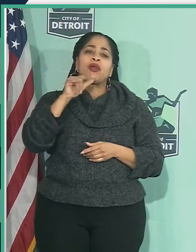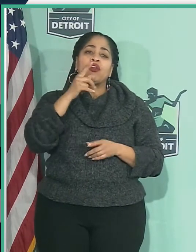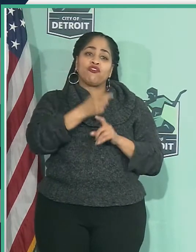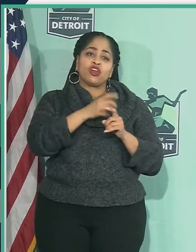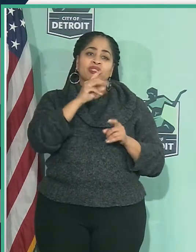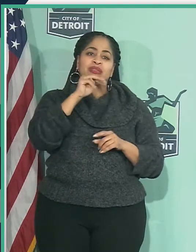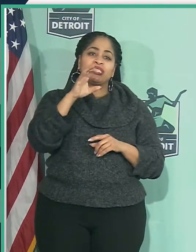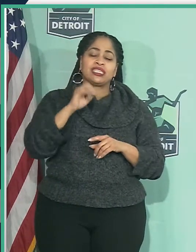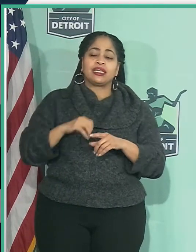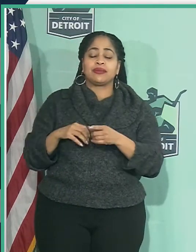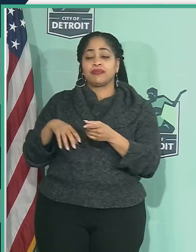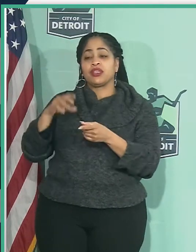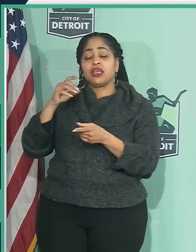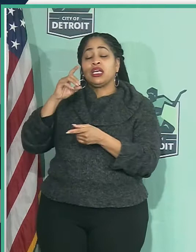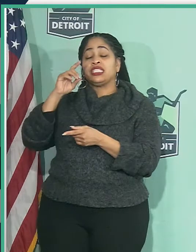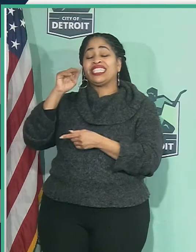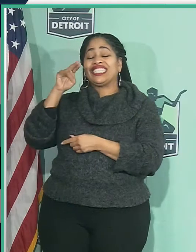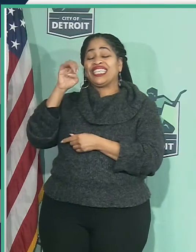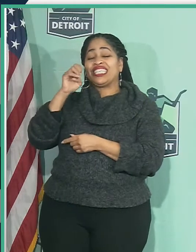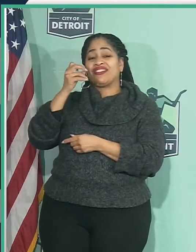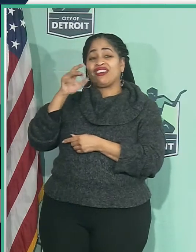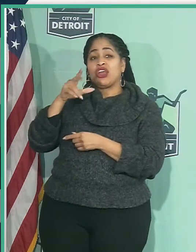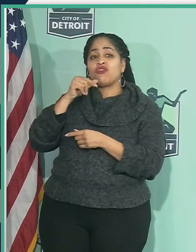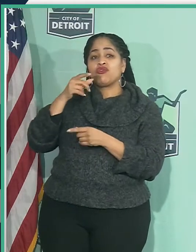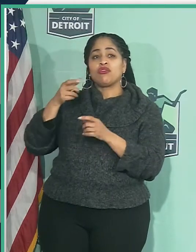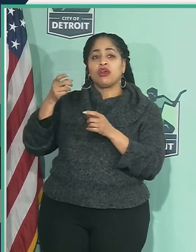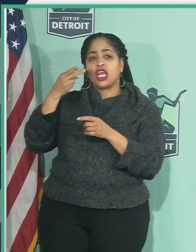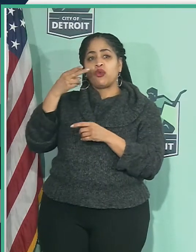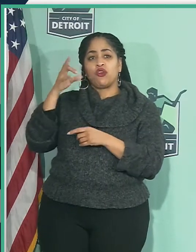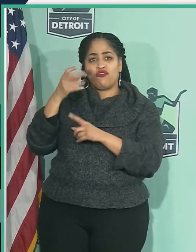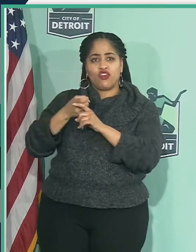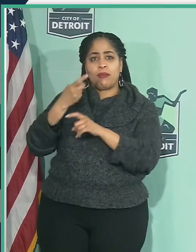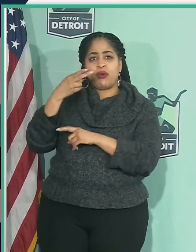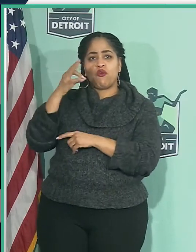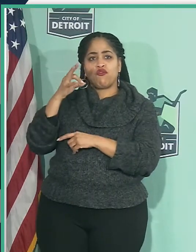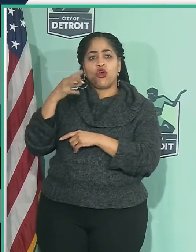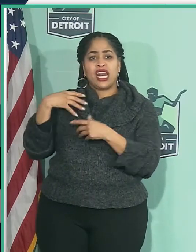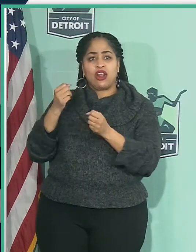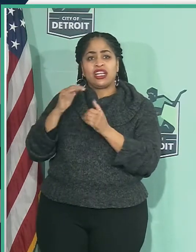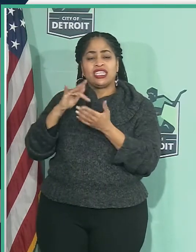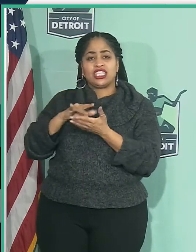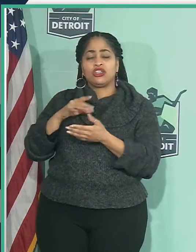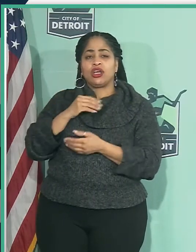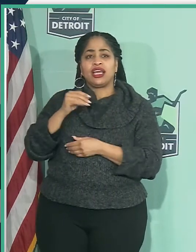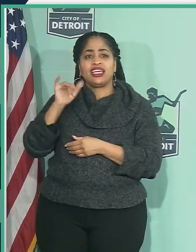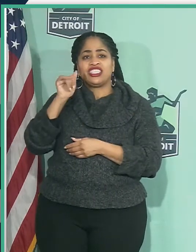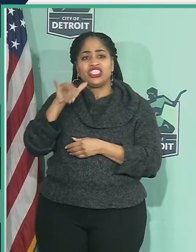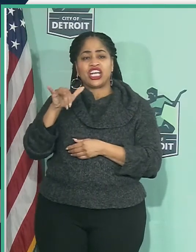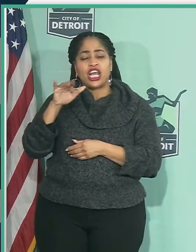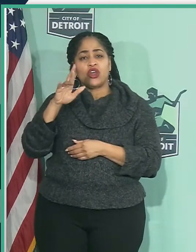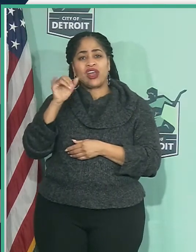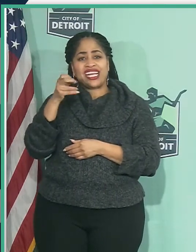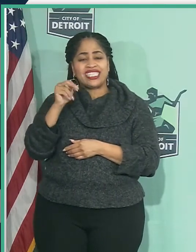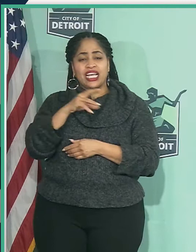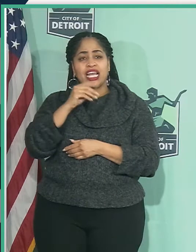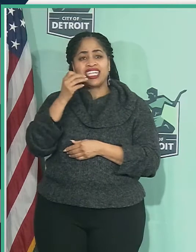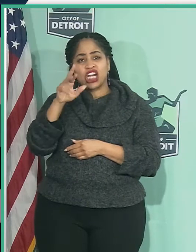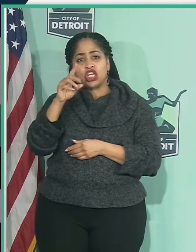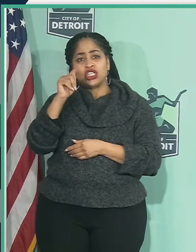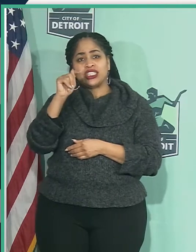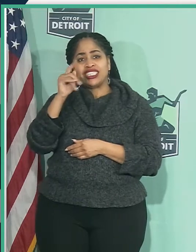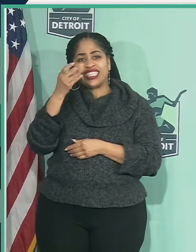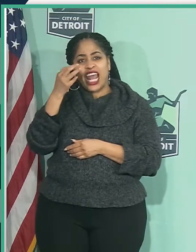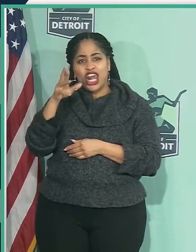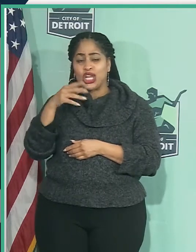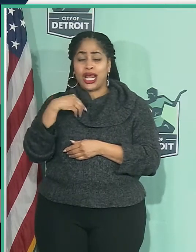Denise Fair, who was an administrator at the Henry Ford Health System, and now with Jay Rising and Dr. Taylor, I don't think